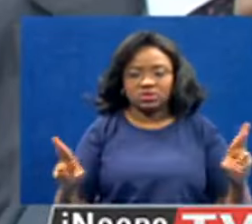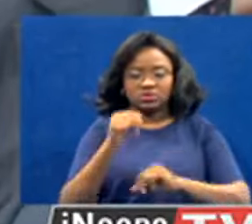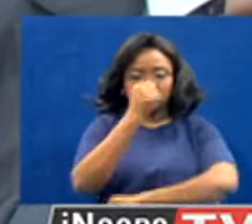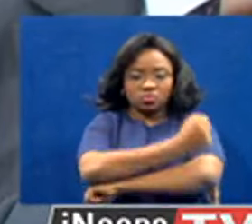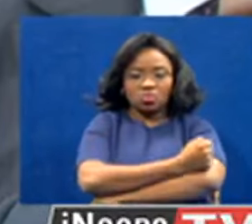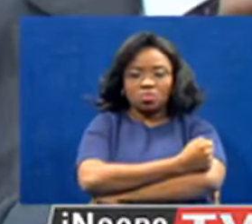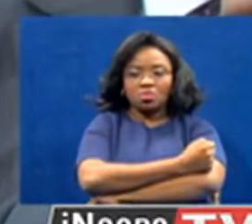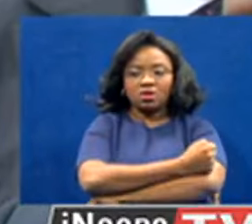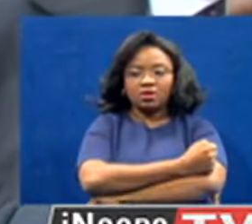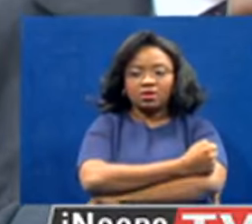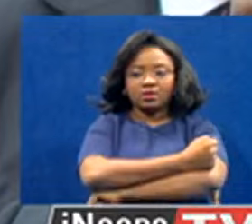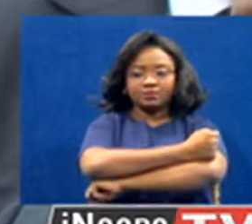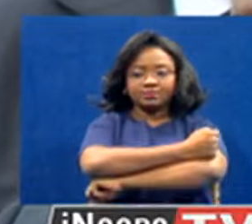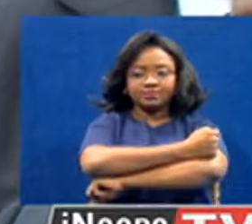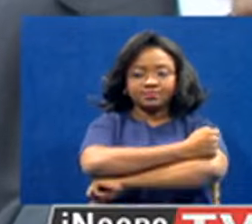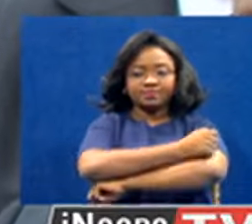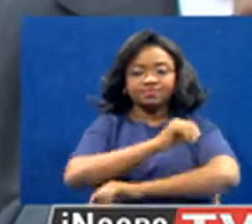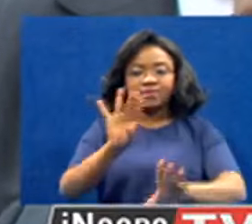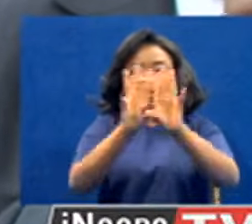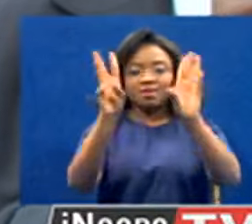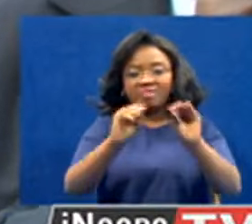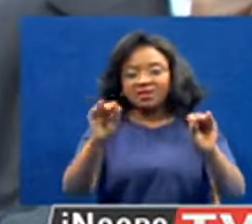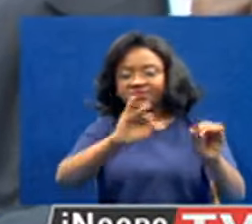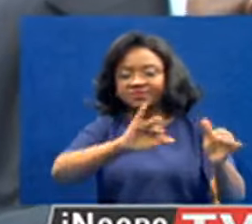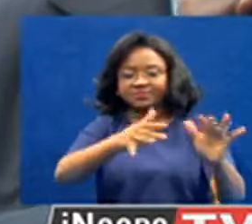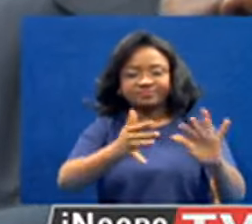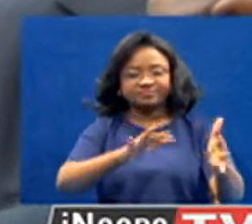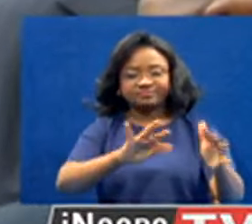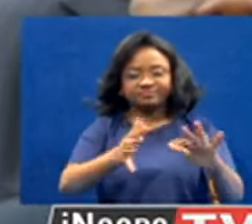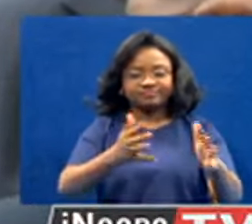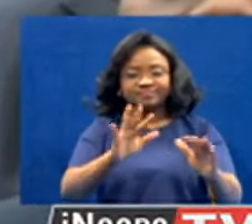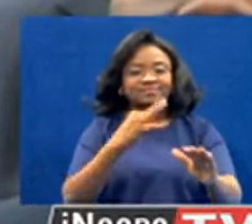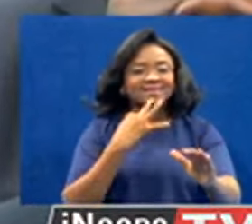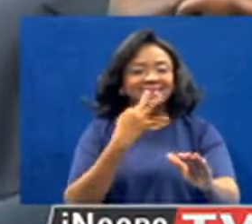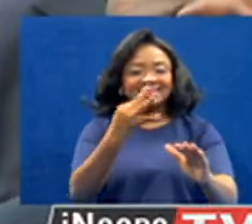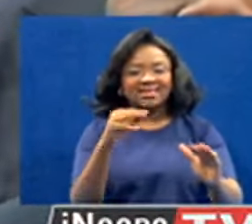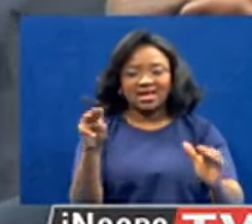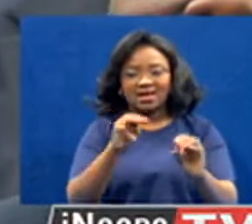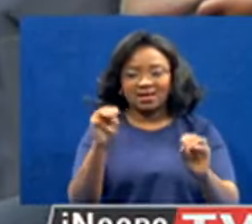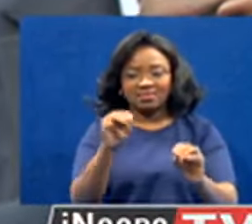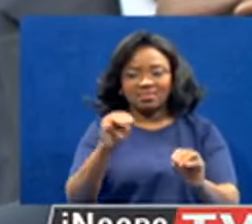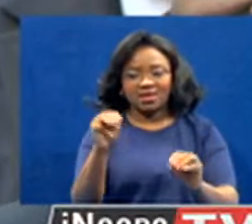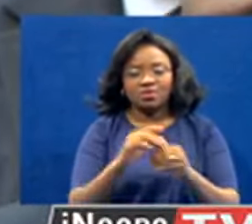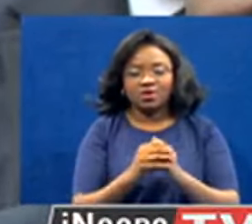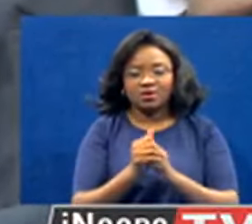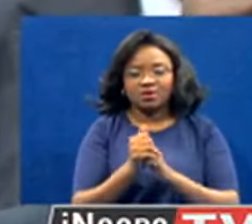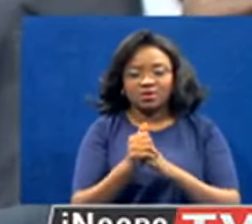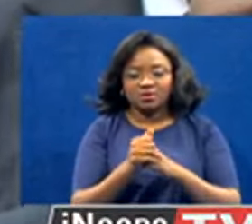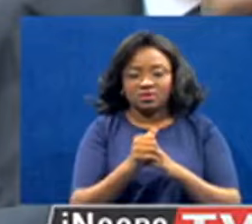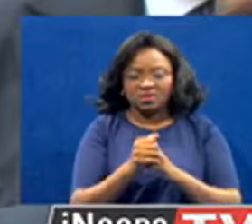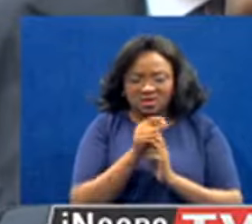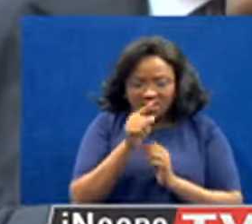is approximated to be about 300 million for a period